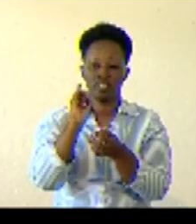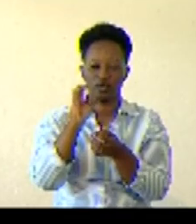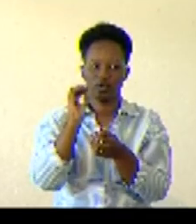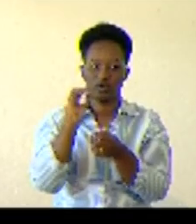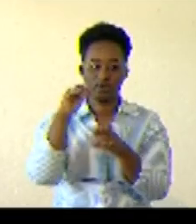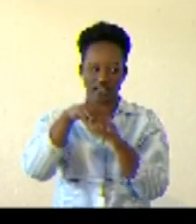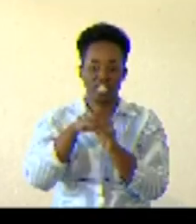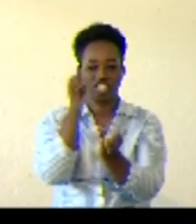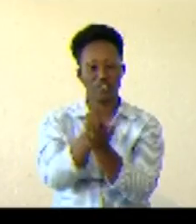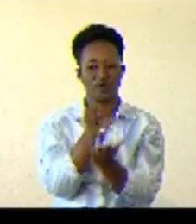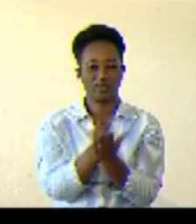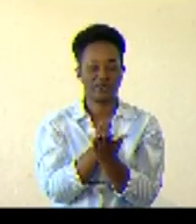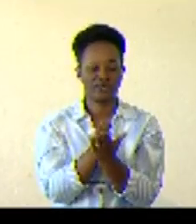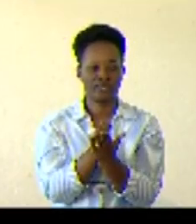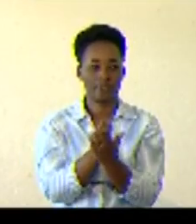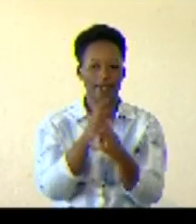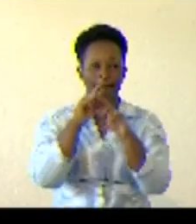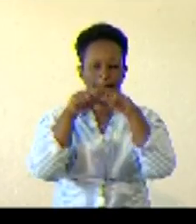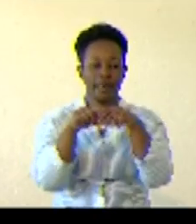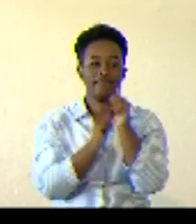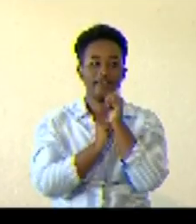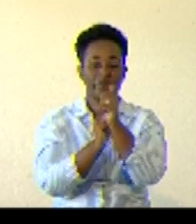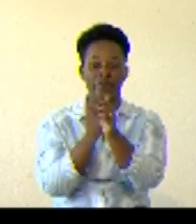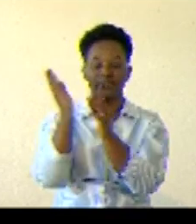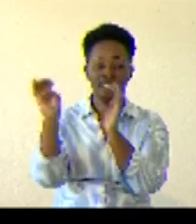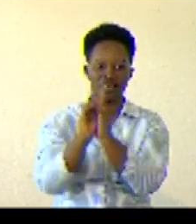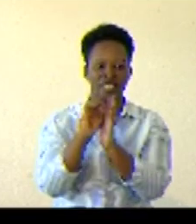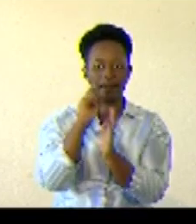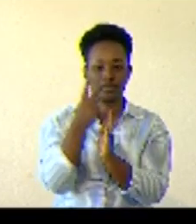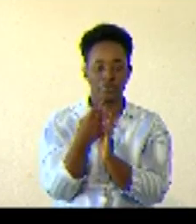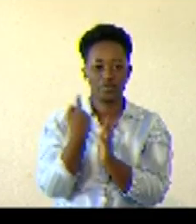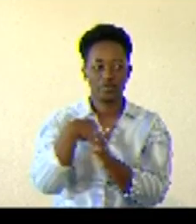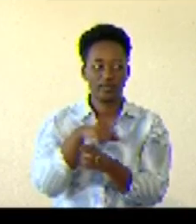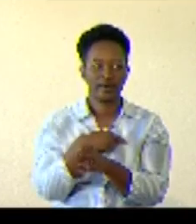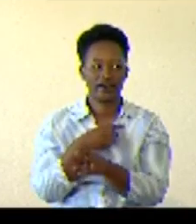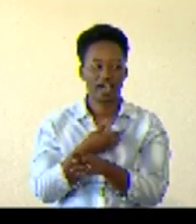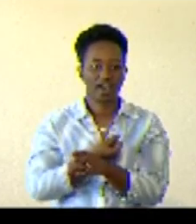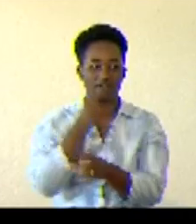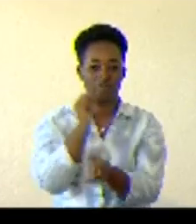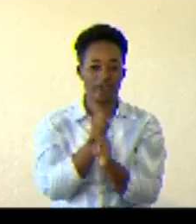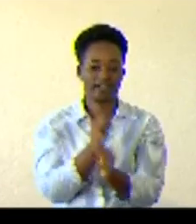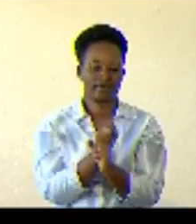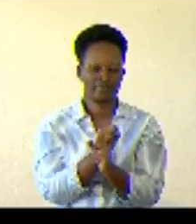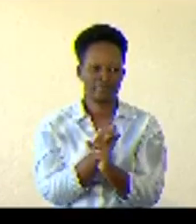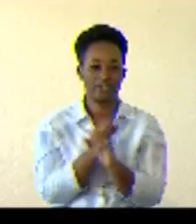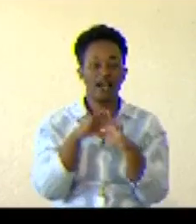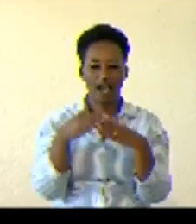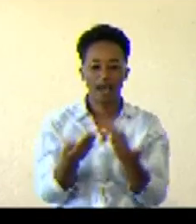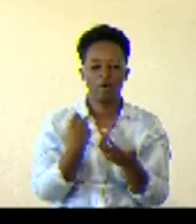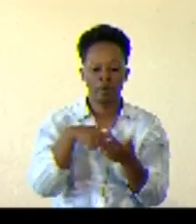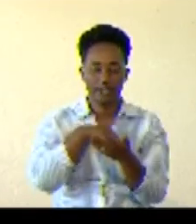in economics by following this example 2 that we have worked out, how we